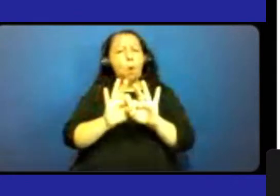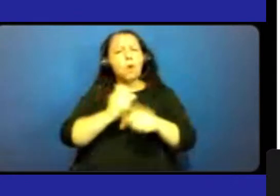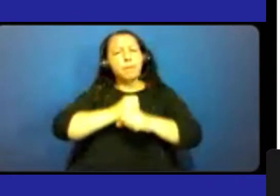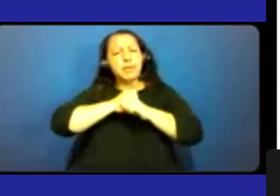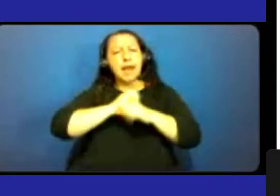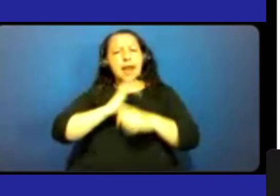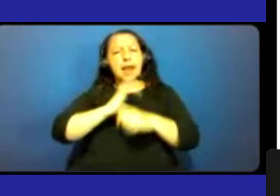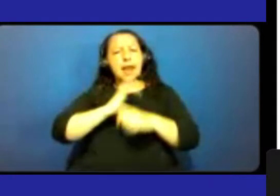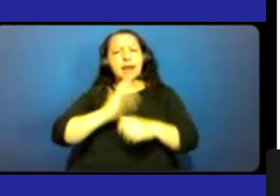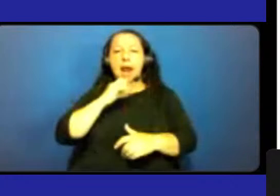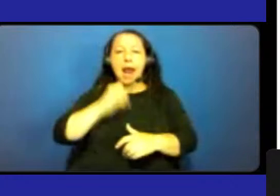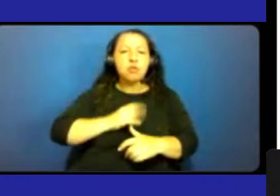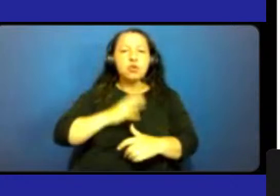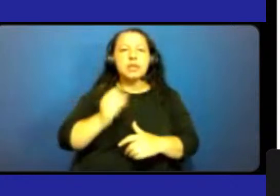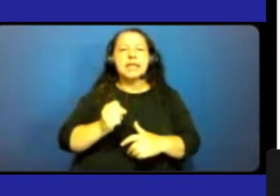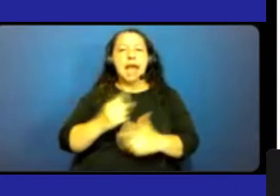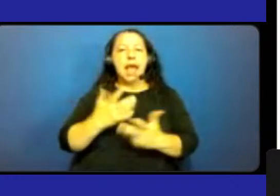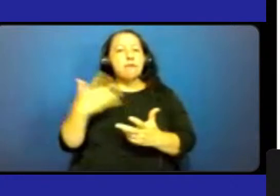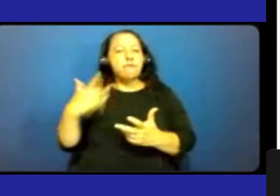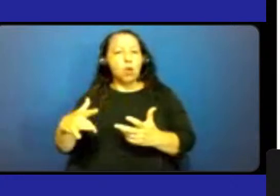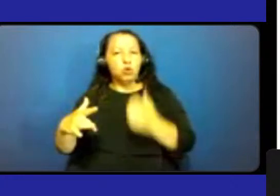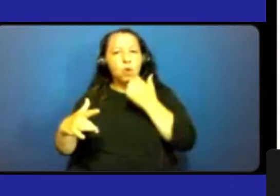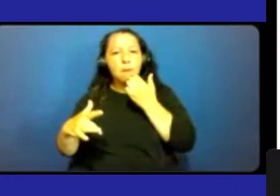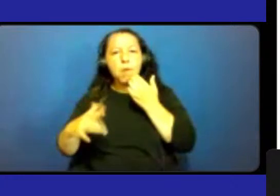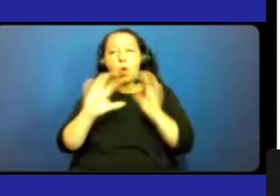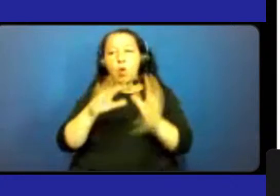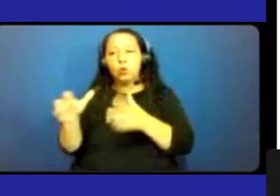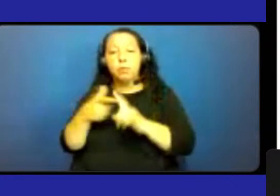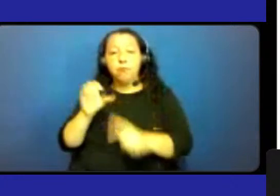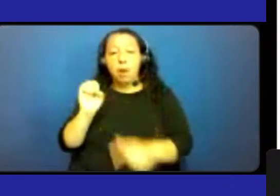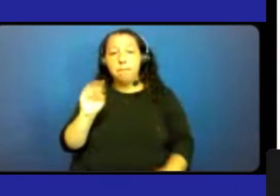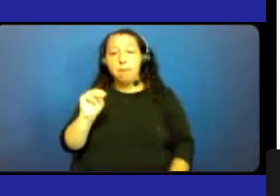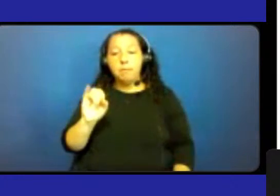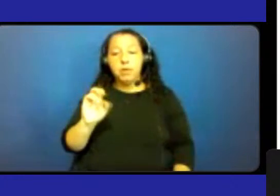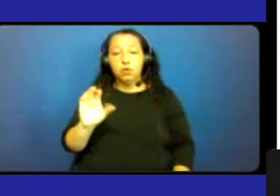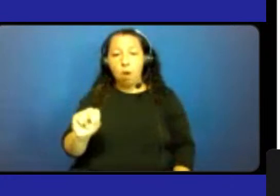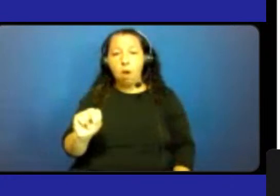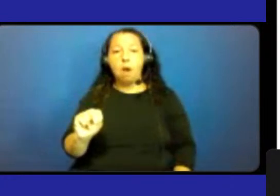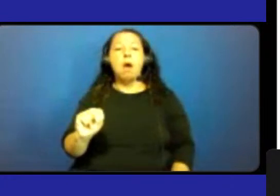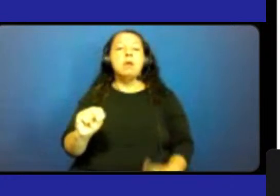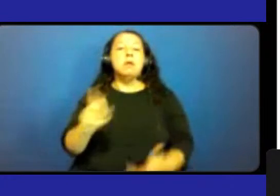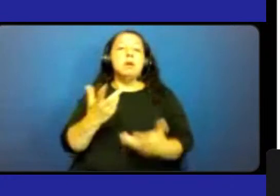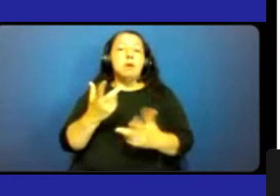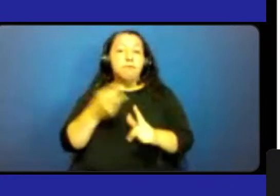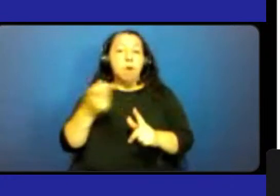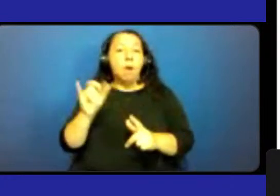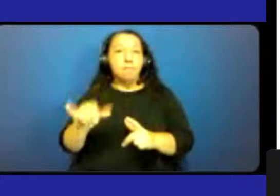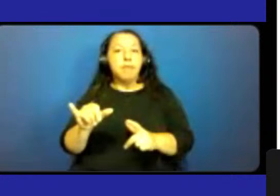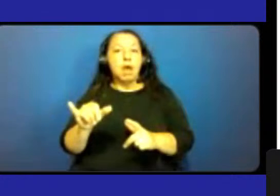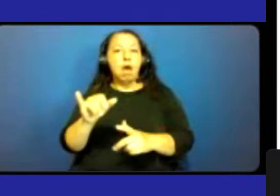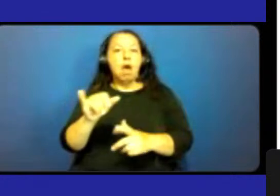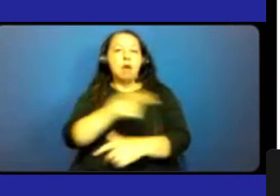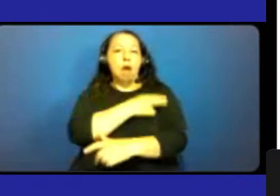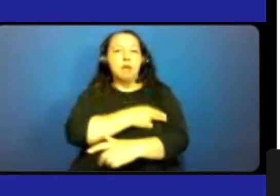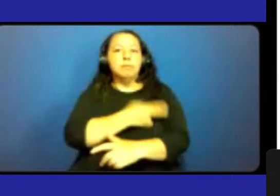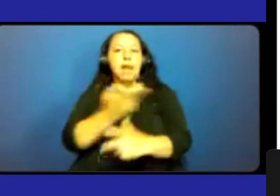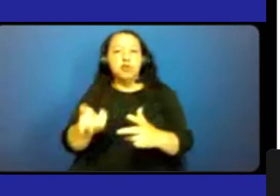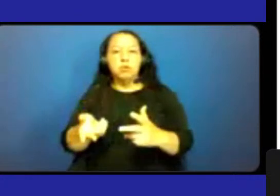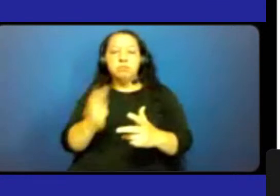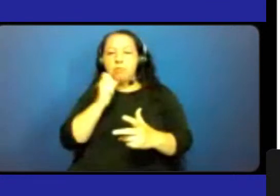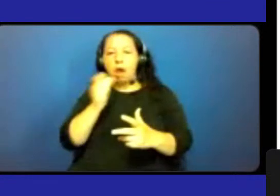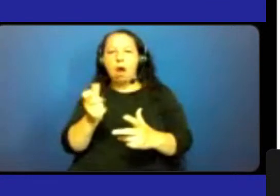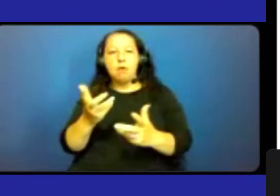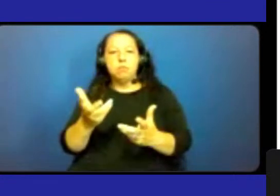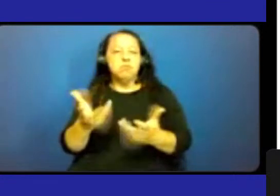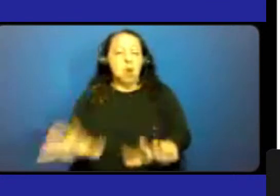populations from Omicron, to have the number of hospitalizations or the rate of hospitalization not rise during that period. So